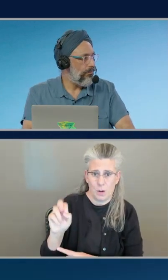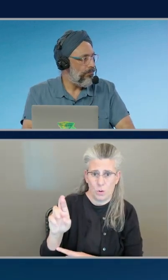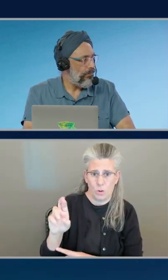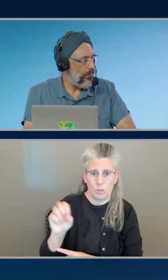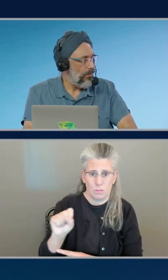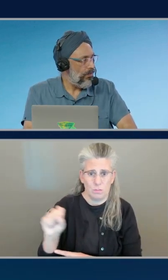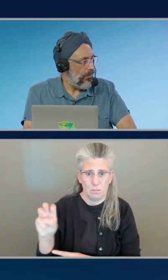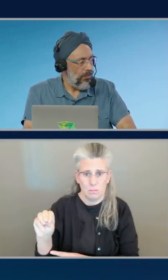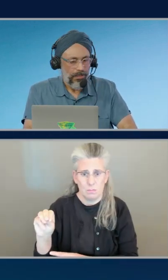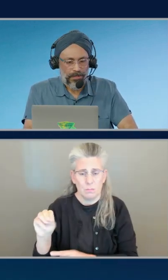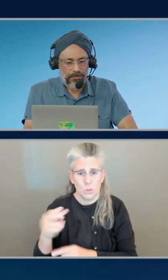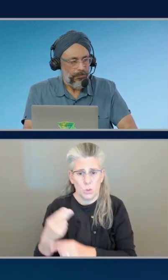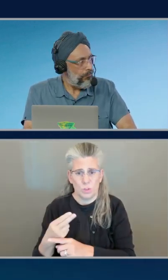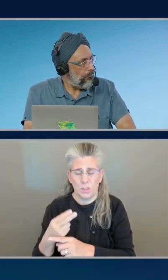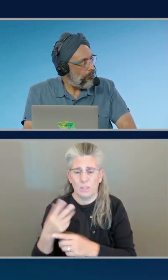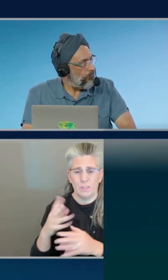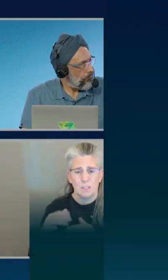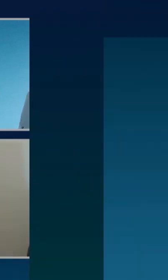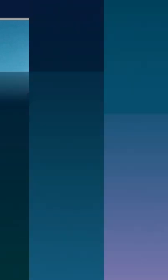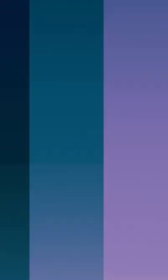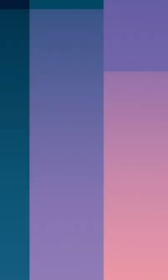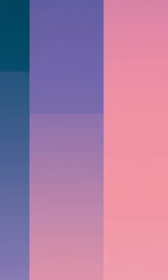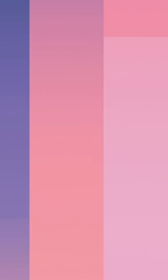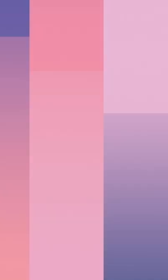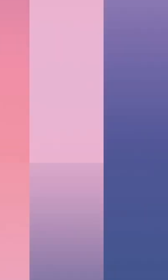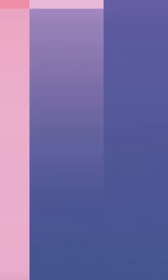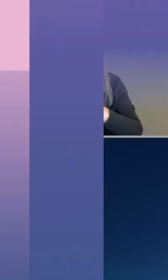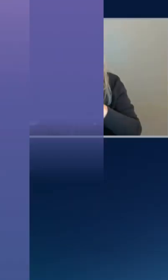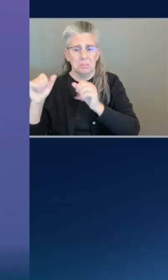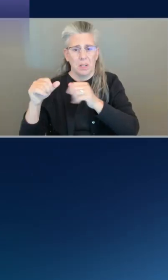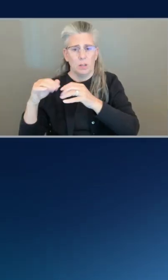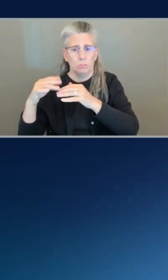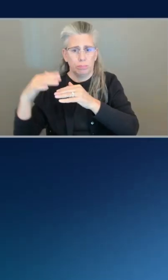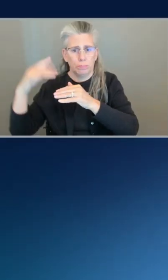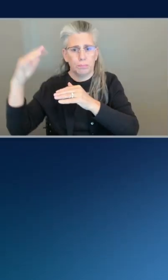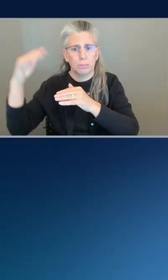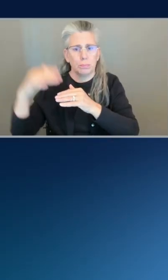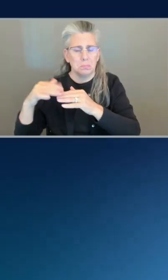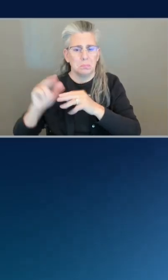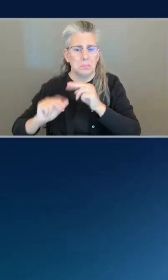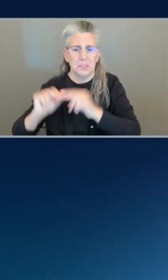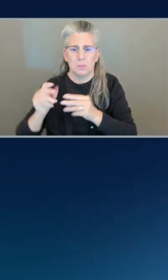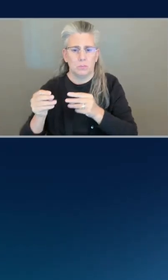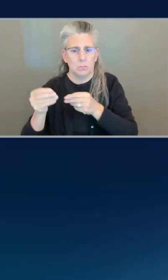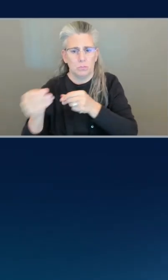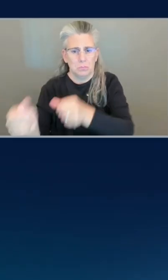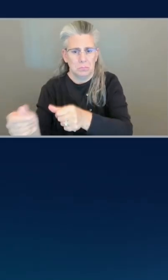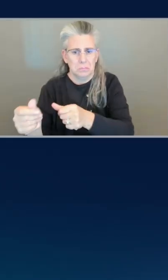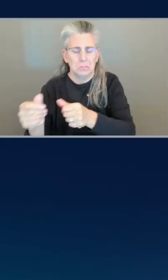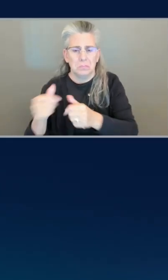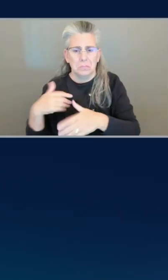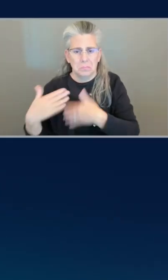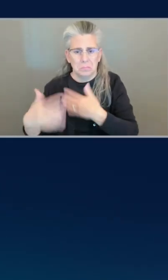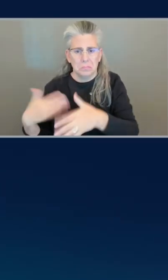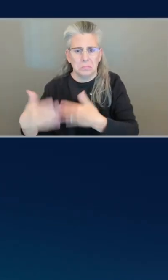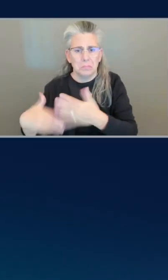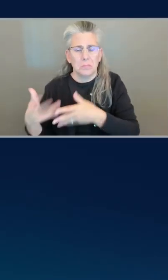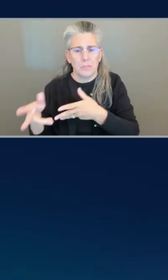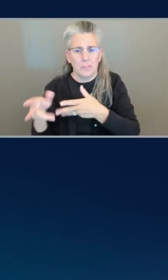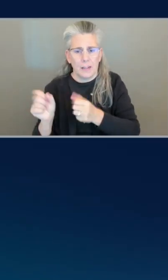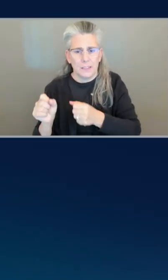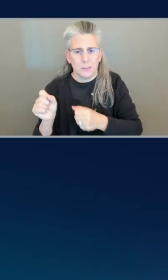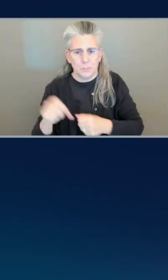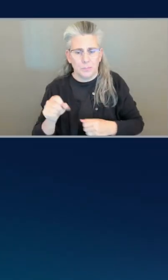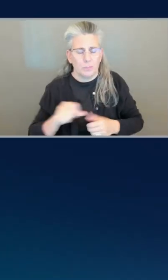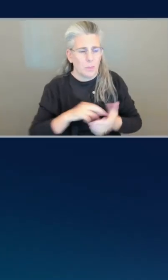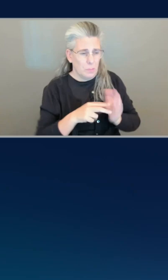point. Okay. And just to clarify too, the Docker image that you can use as a base image for a container that you are building.